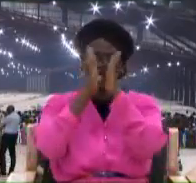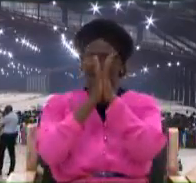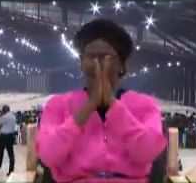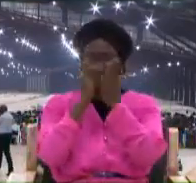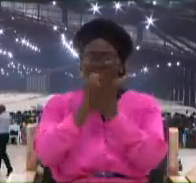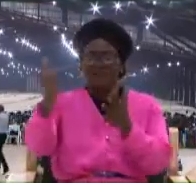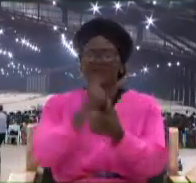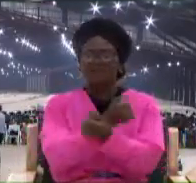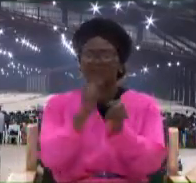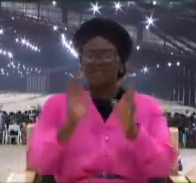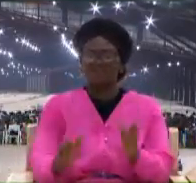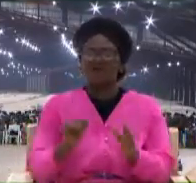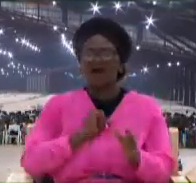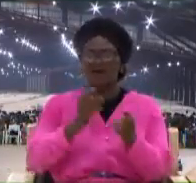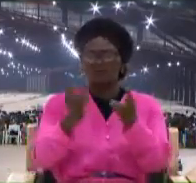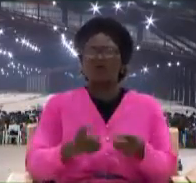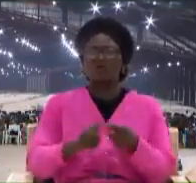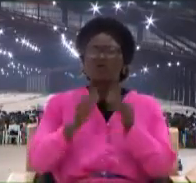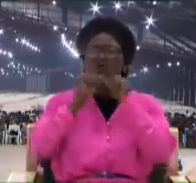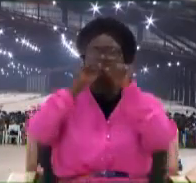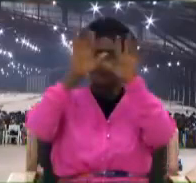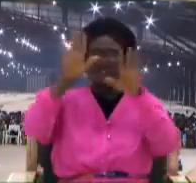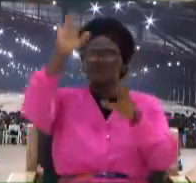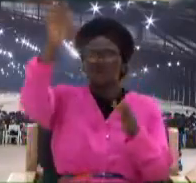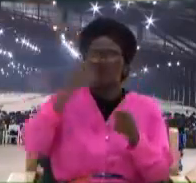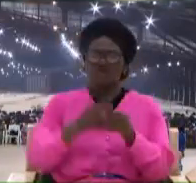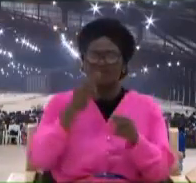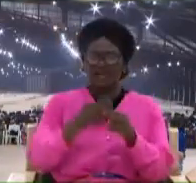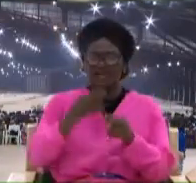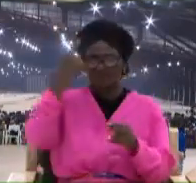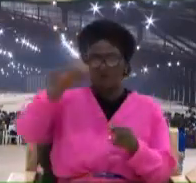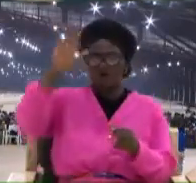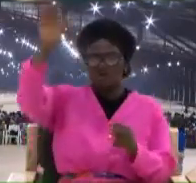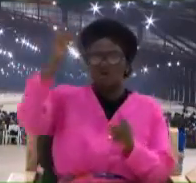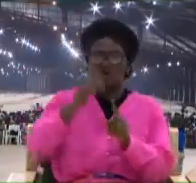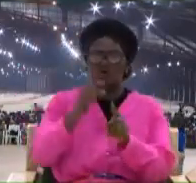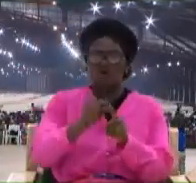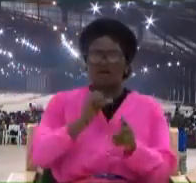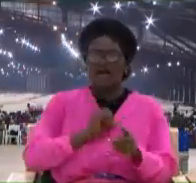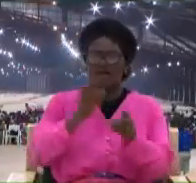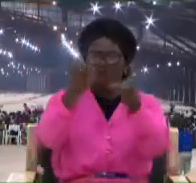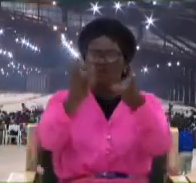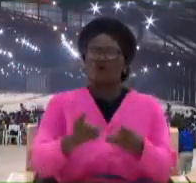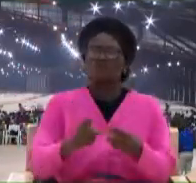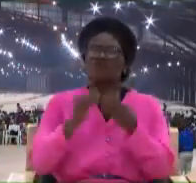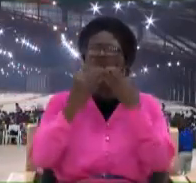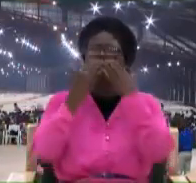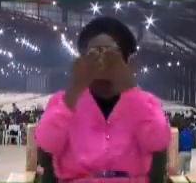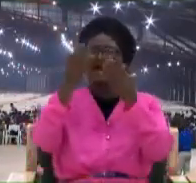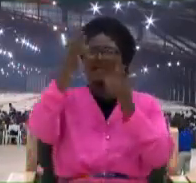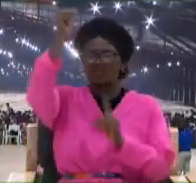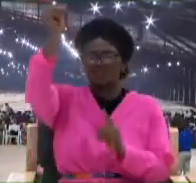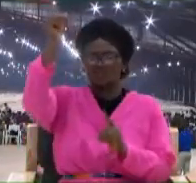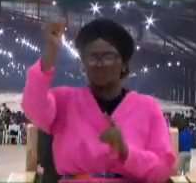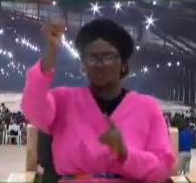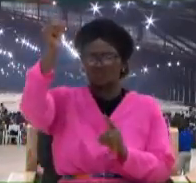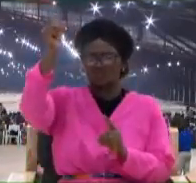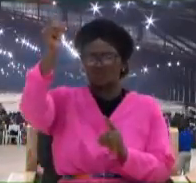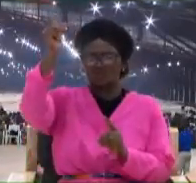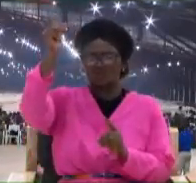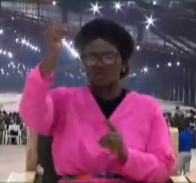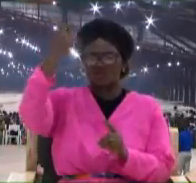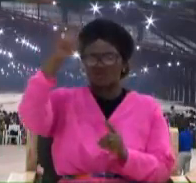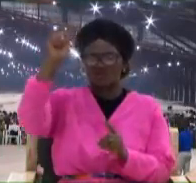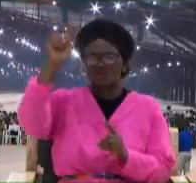Savior, I want to bless your name for your word. I want to thank you because there's always room at the cross